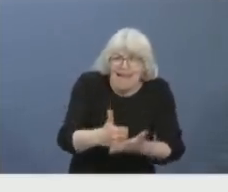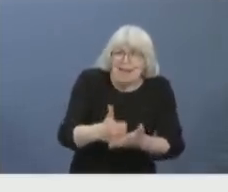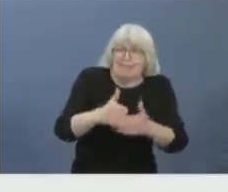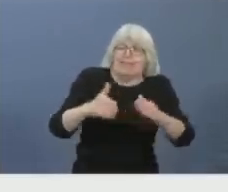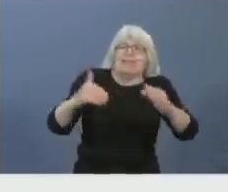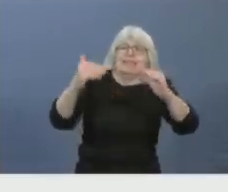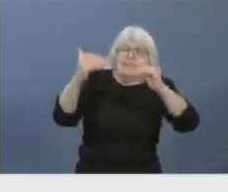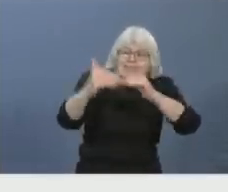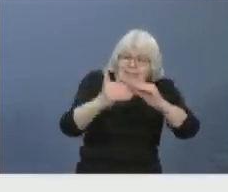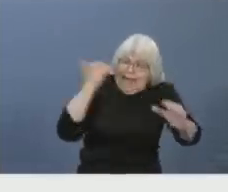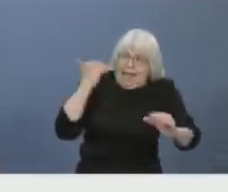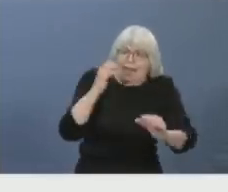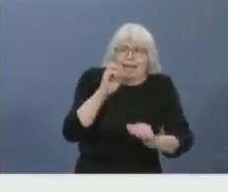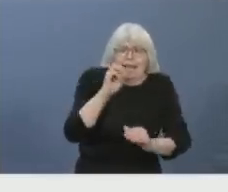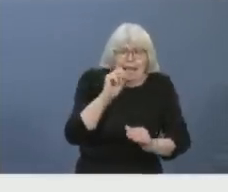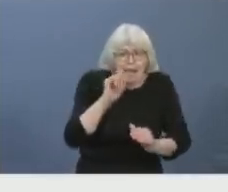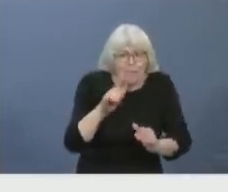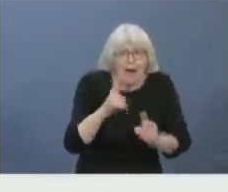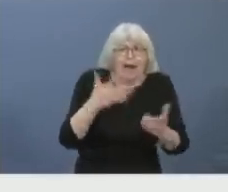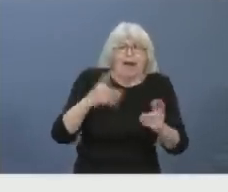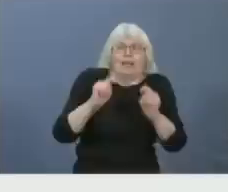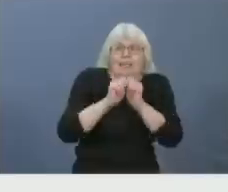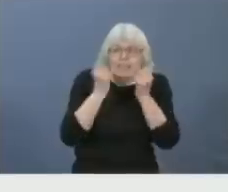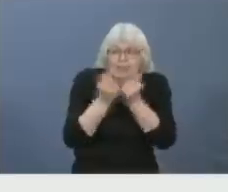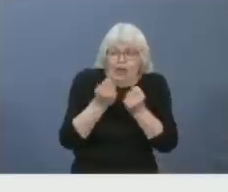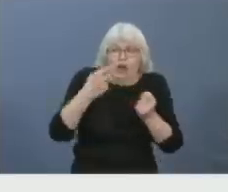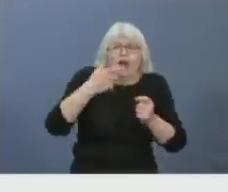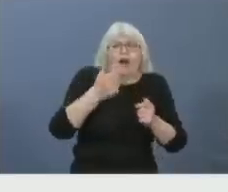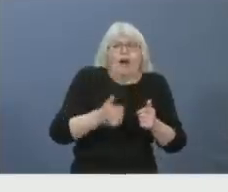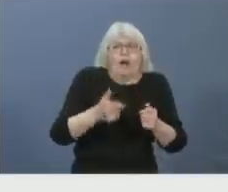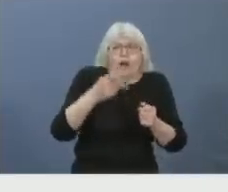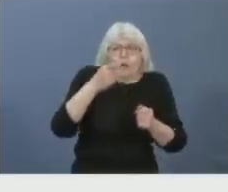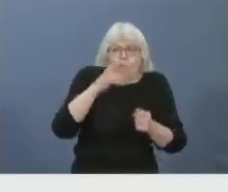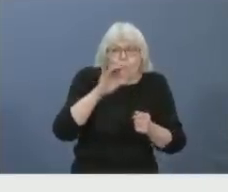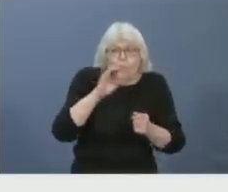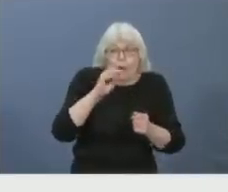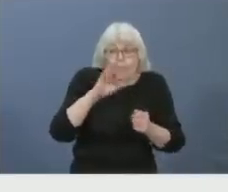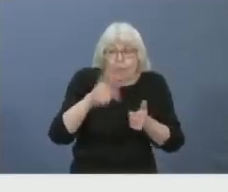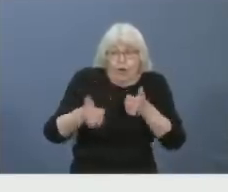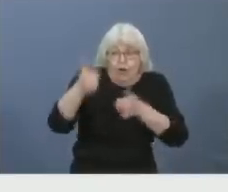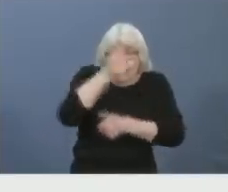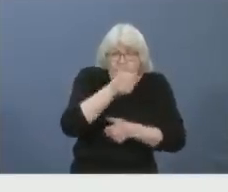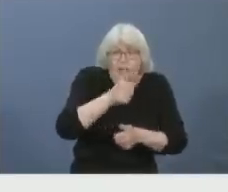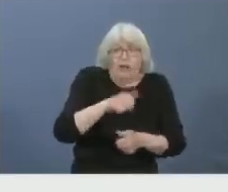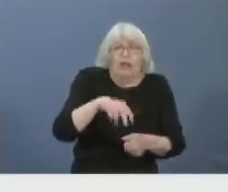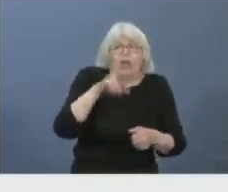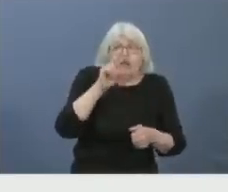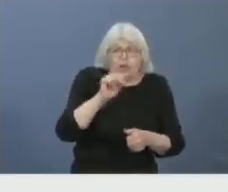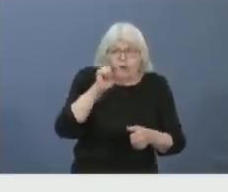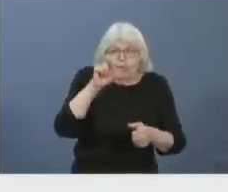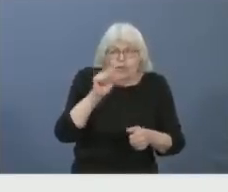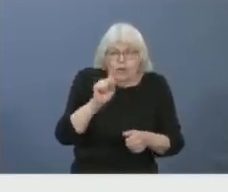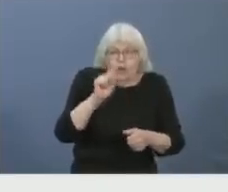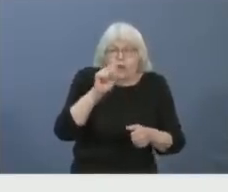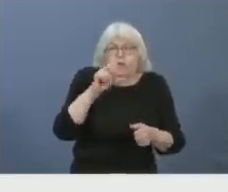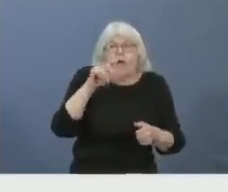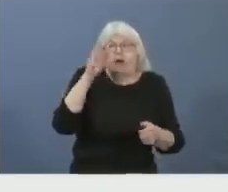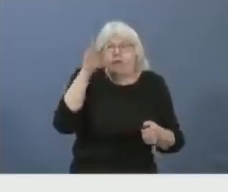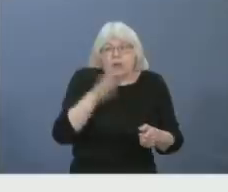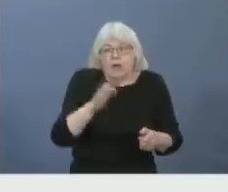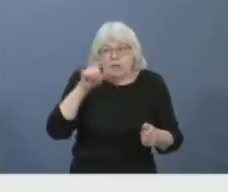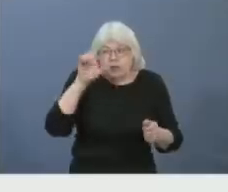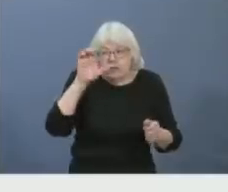on that premier@novascotia.ca. Our team is there, and we want to fill any possible gaps we can that may exist.